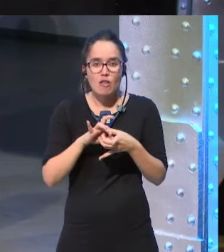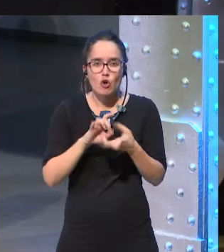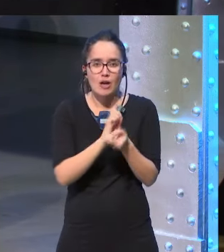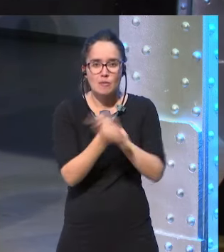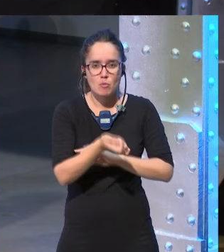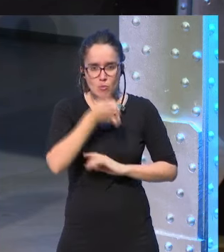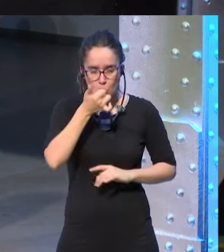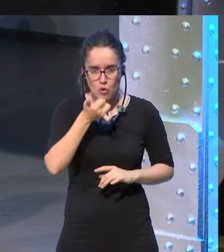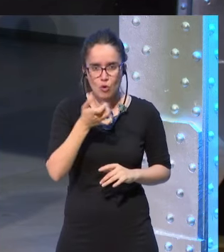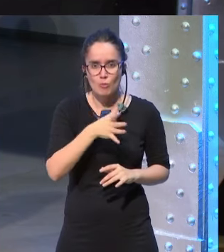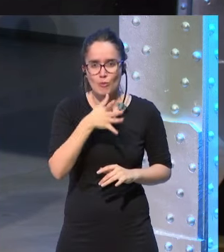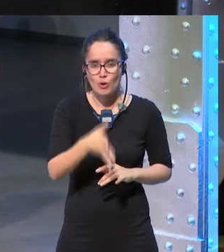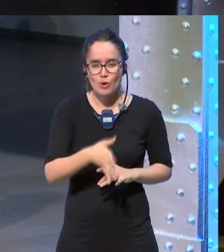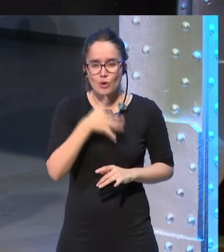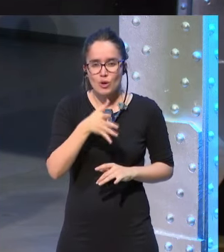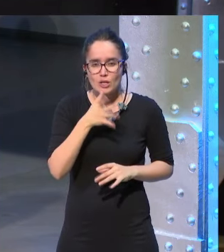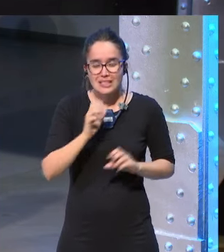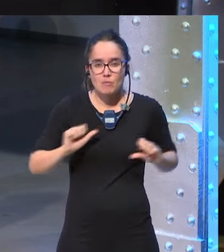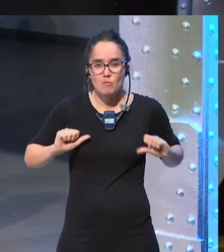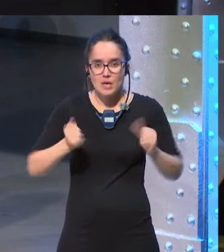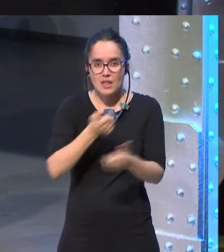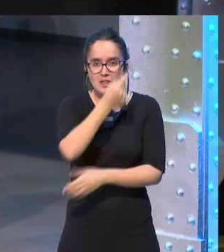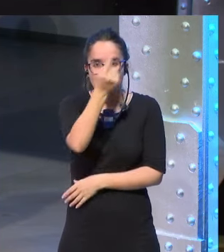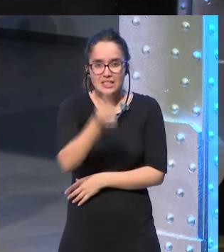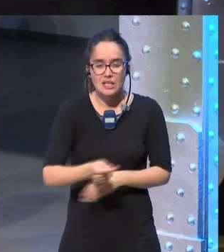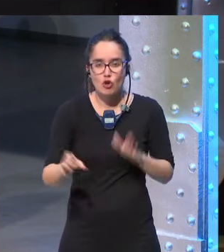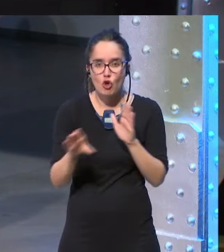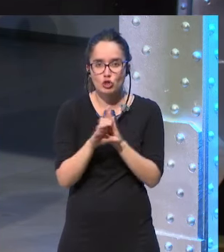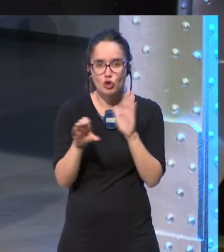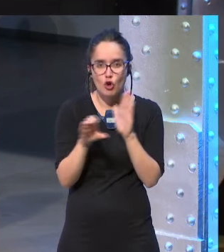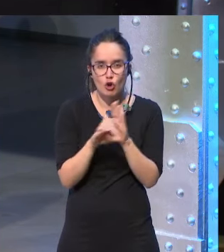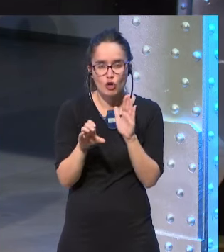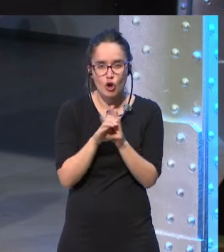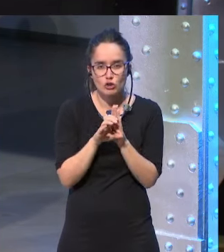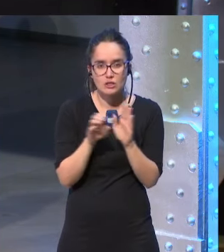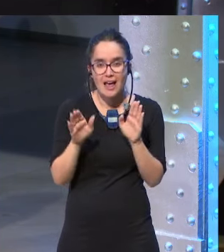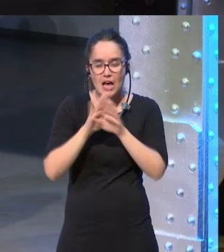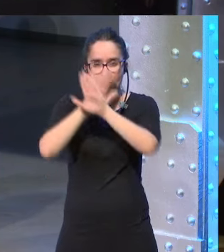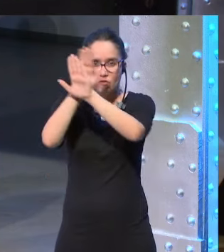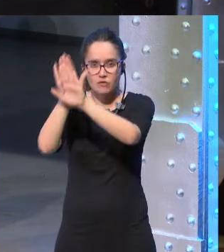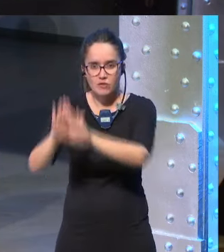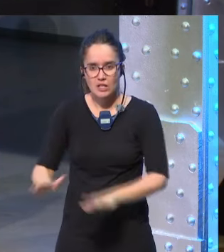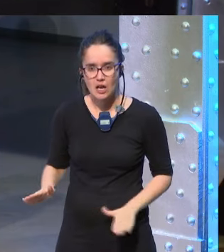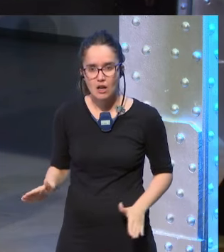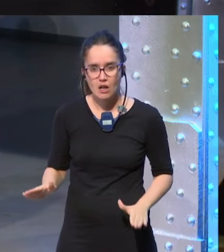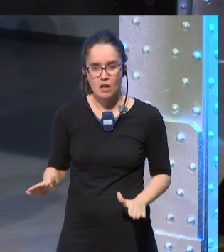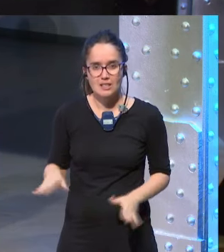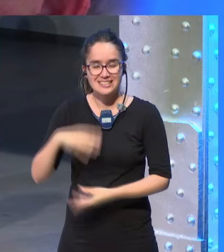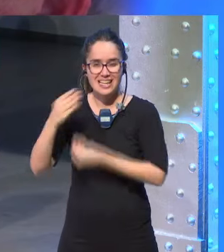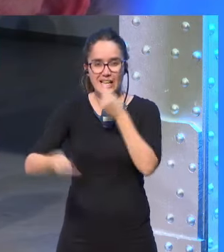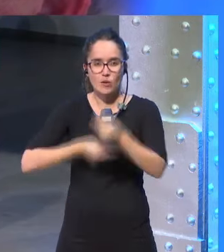to actually design the codes that will ultimately be executed using